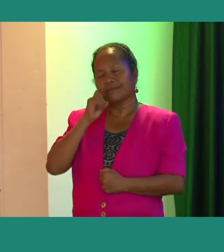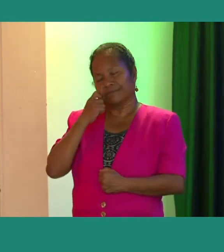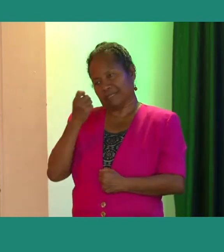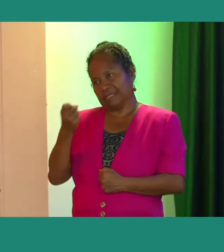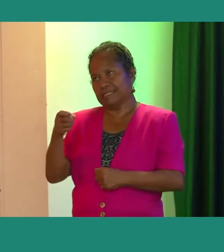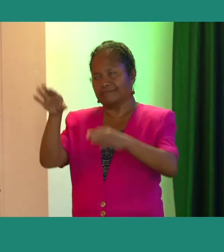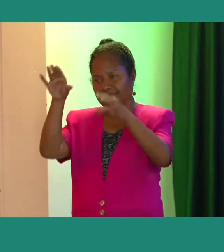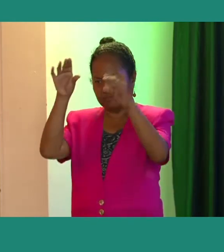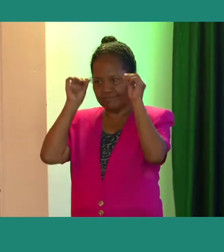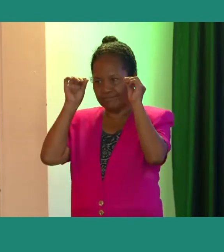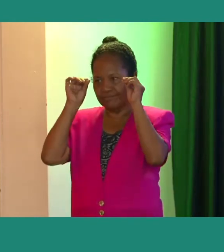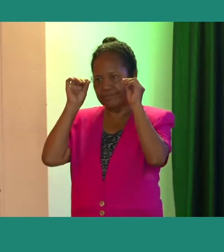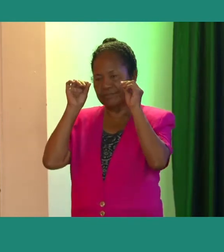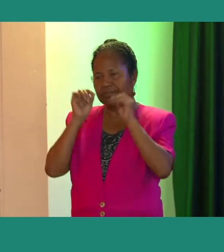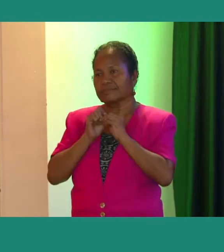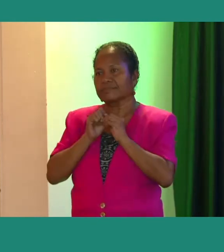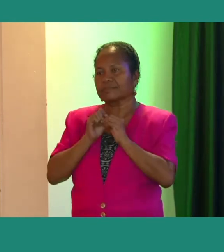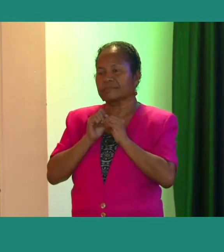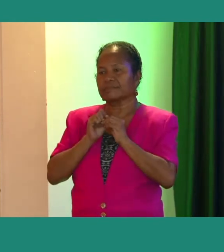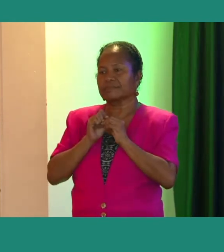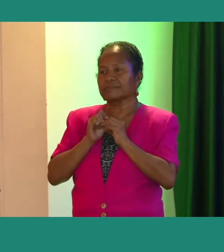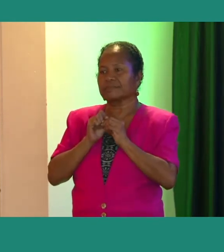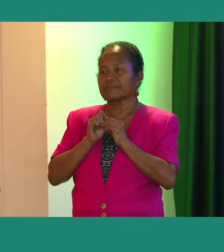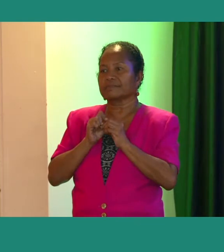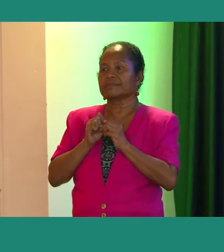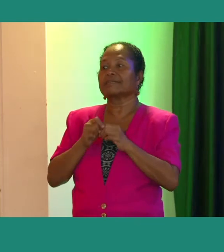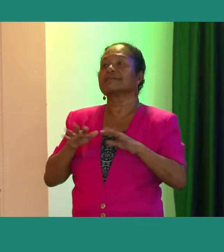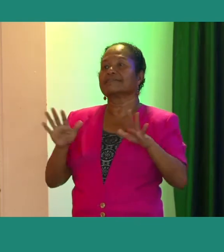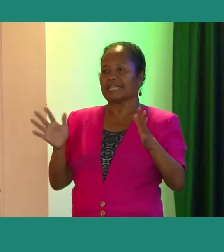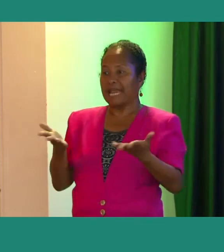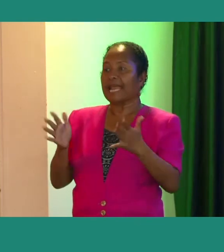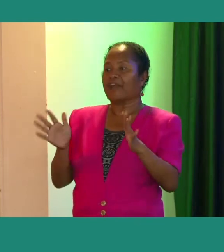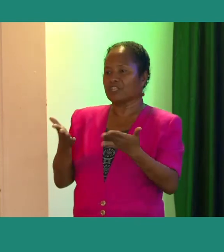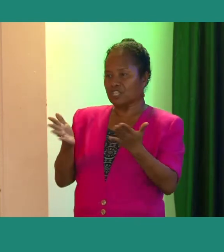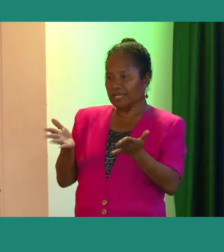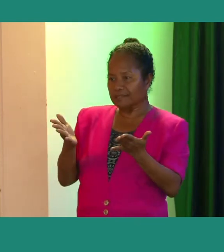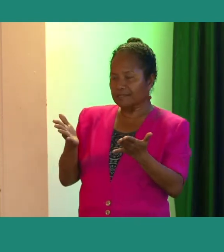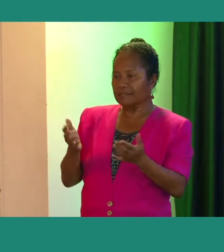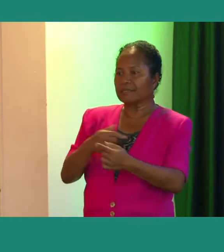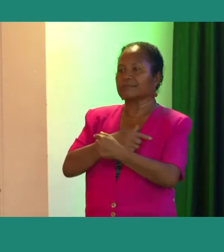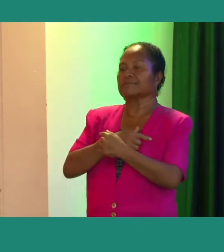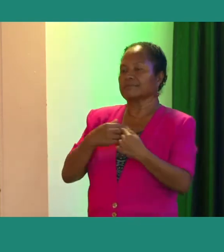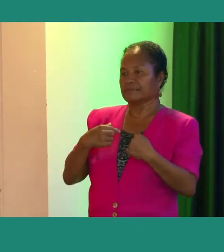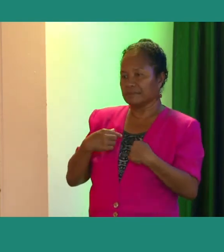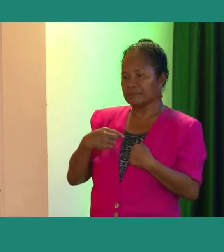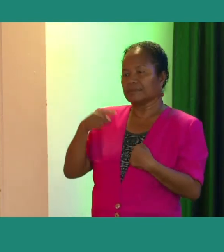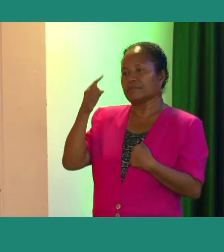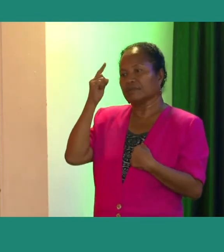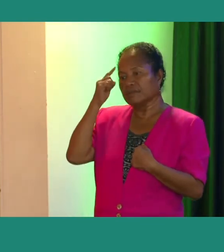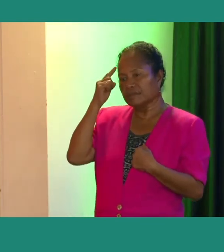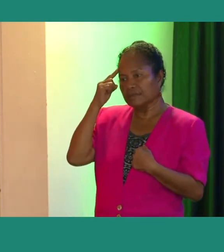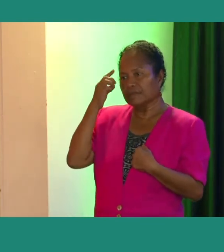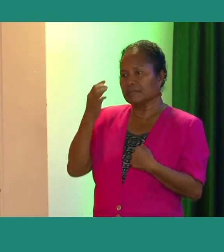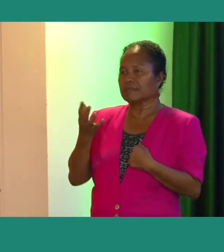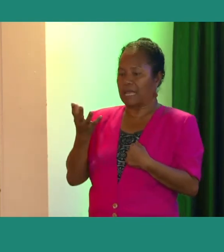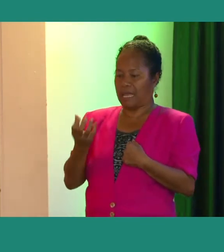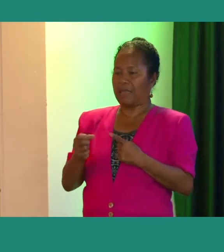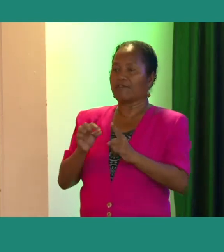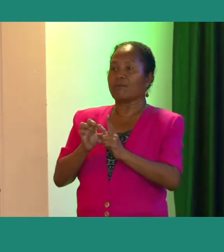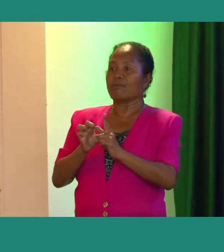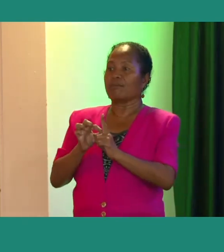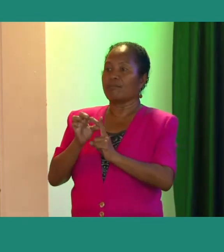benefits. And so that is really, really encouraging. So we do know that by having policies in